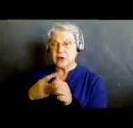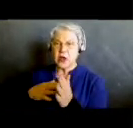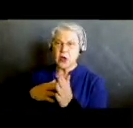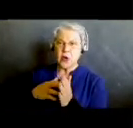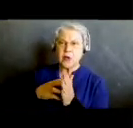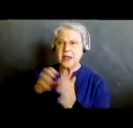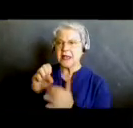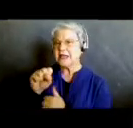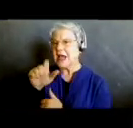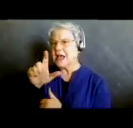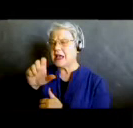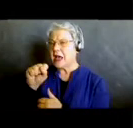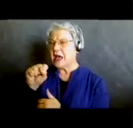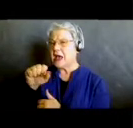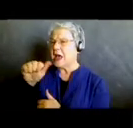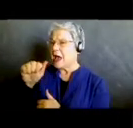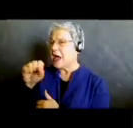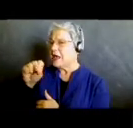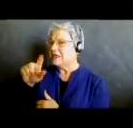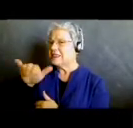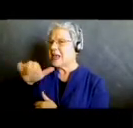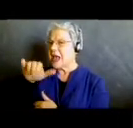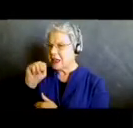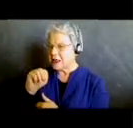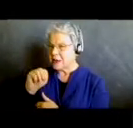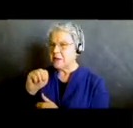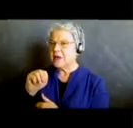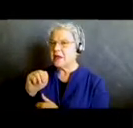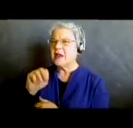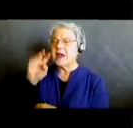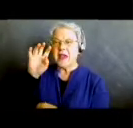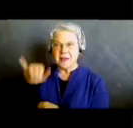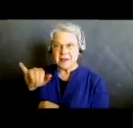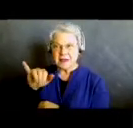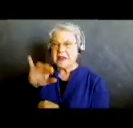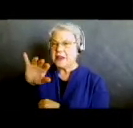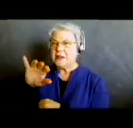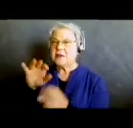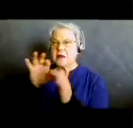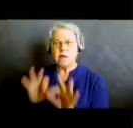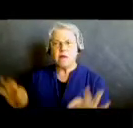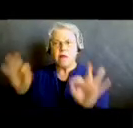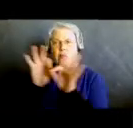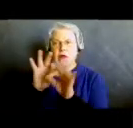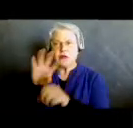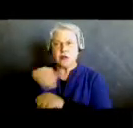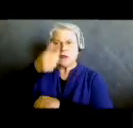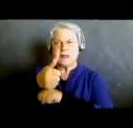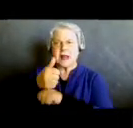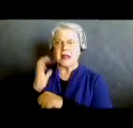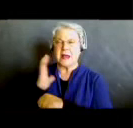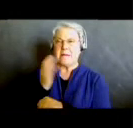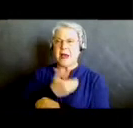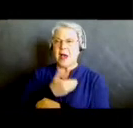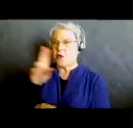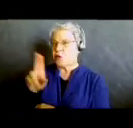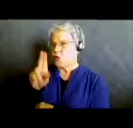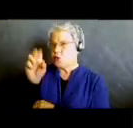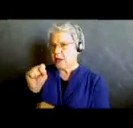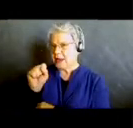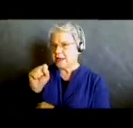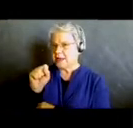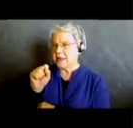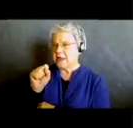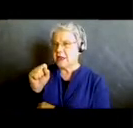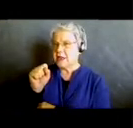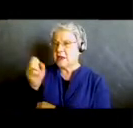undermining asylum has been fundamental to the formation of the US detention system, and that this regime and